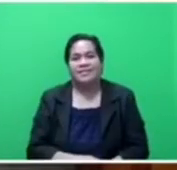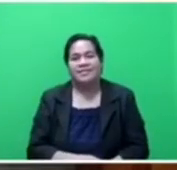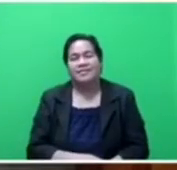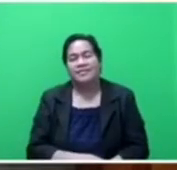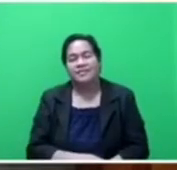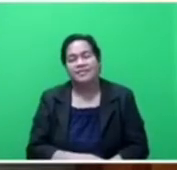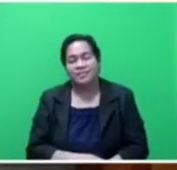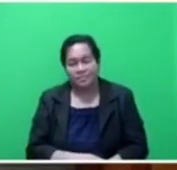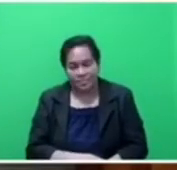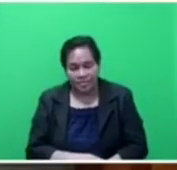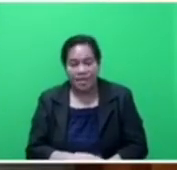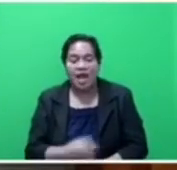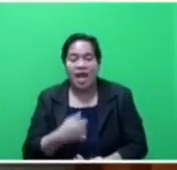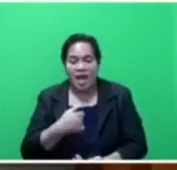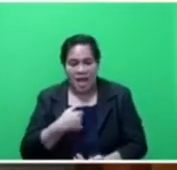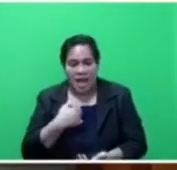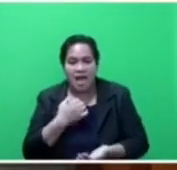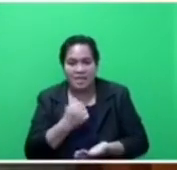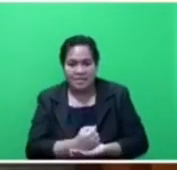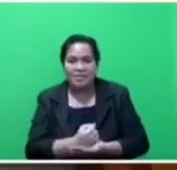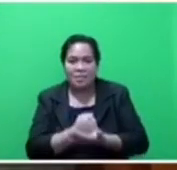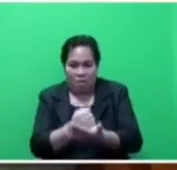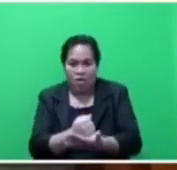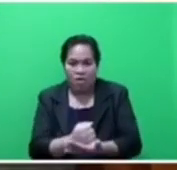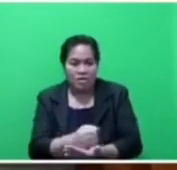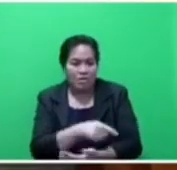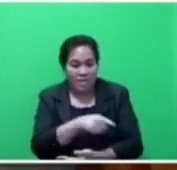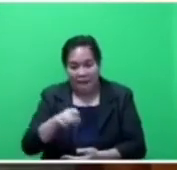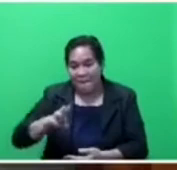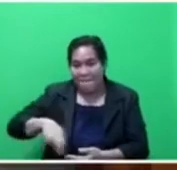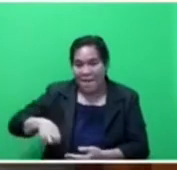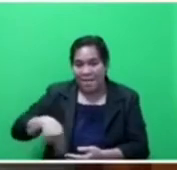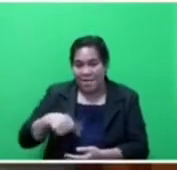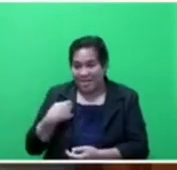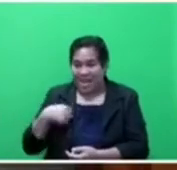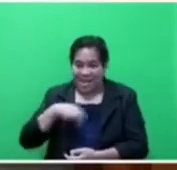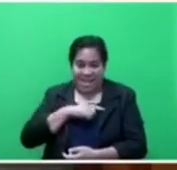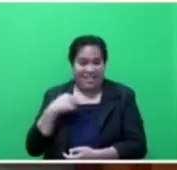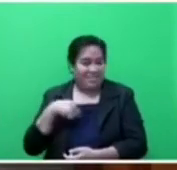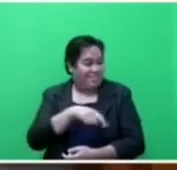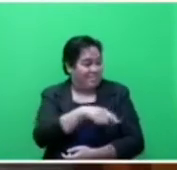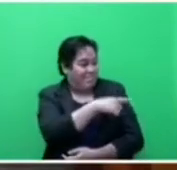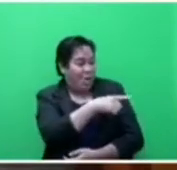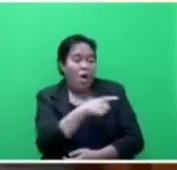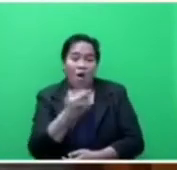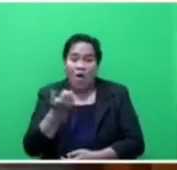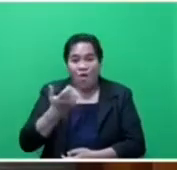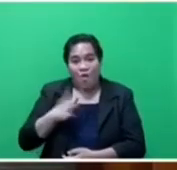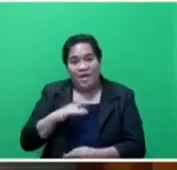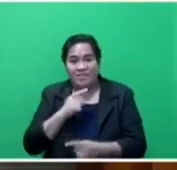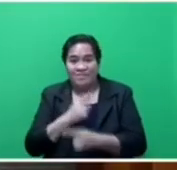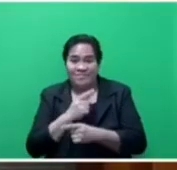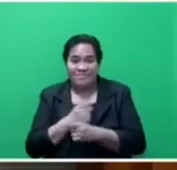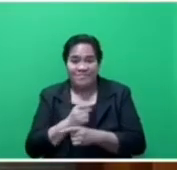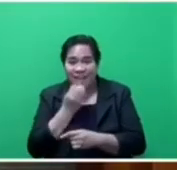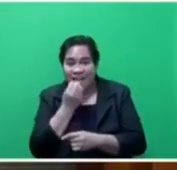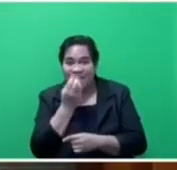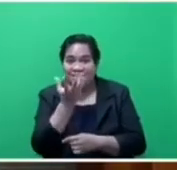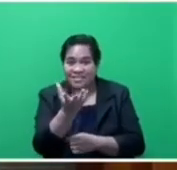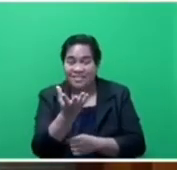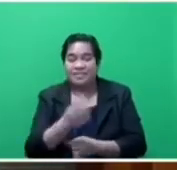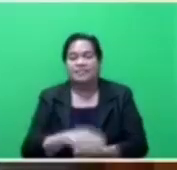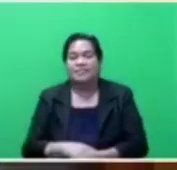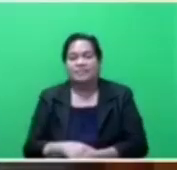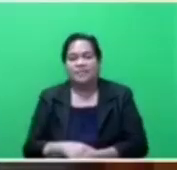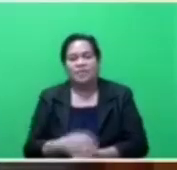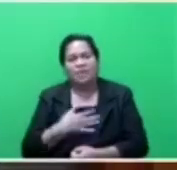I support the call from members of this side of the House that have already spoken, and would